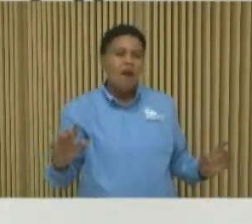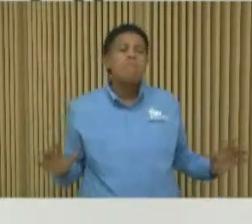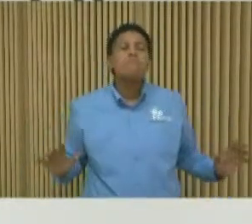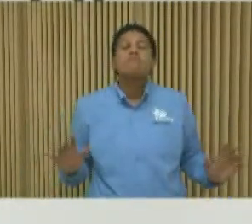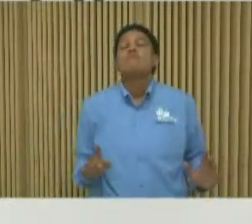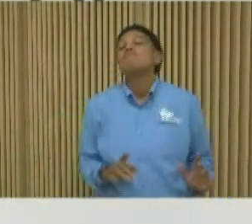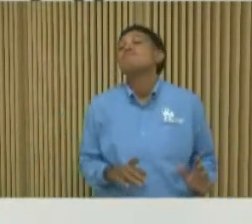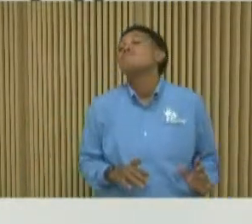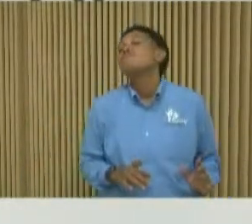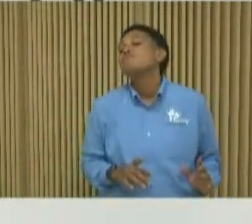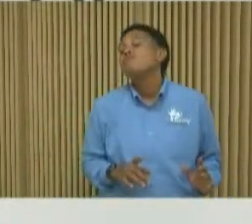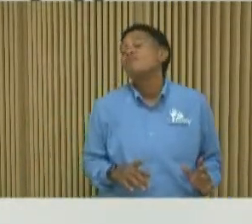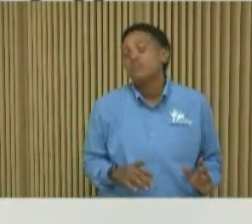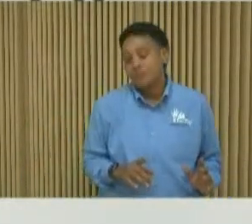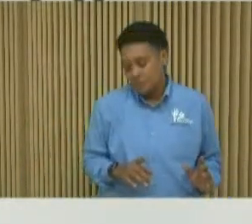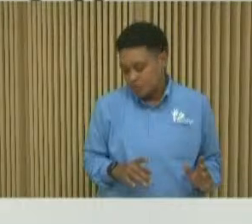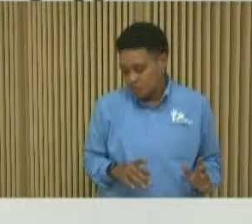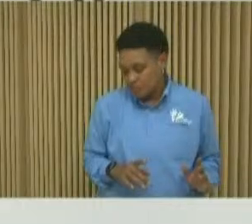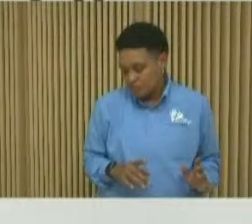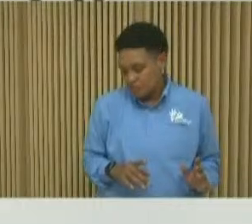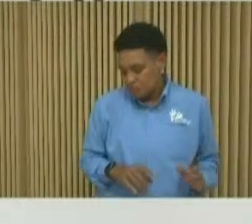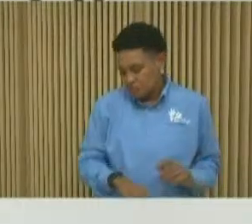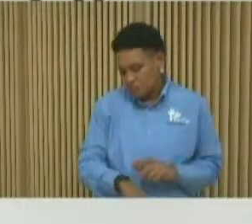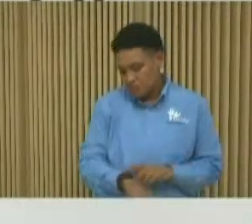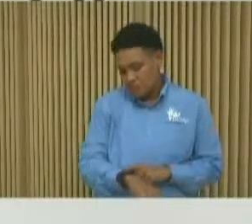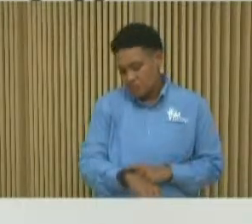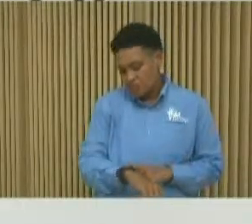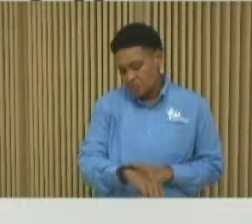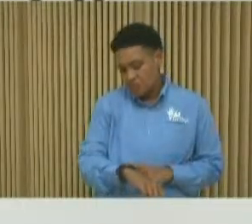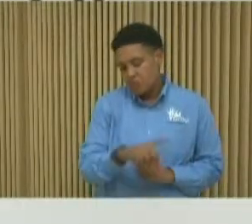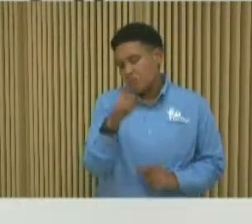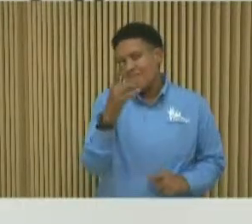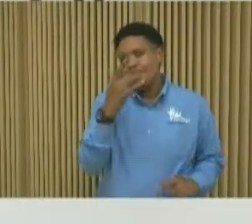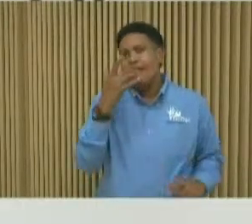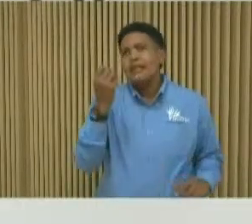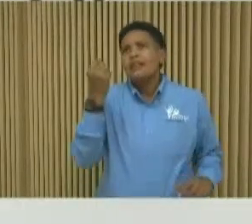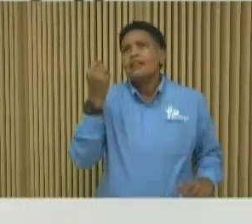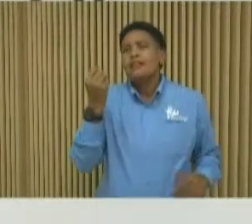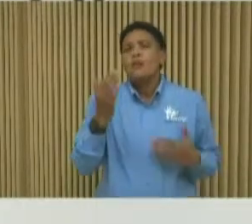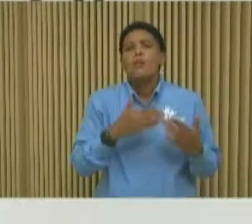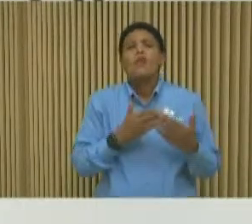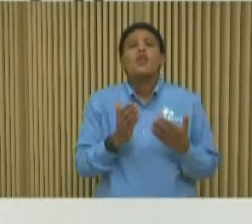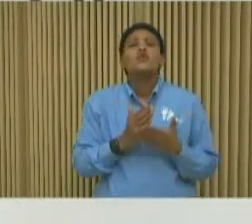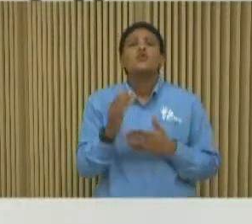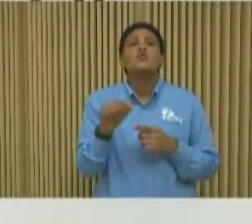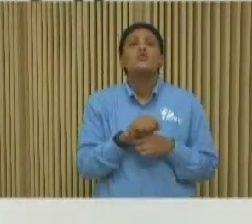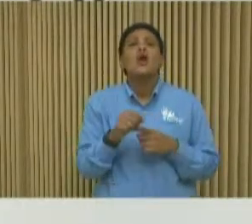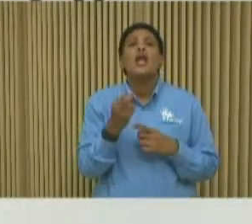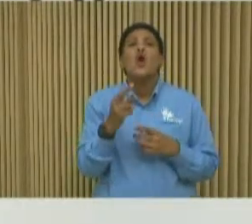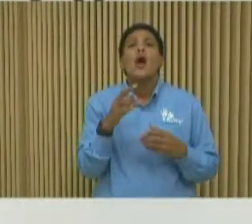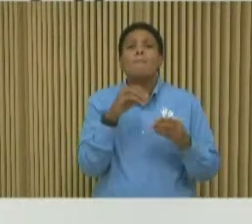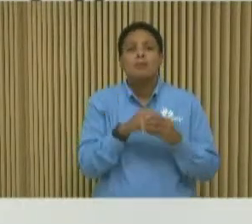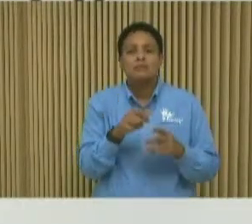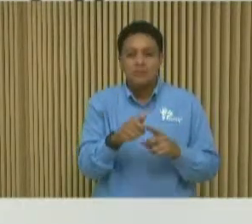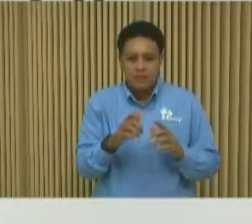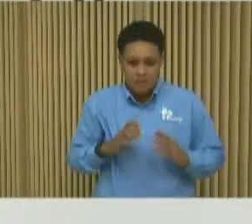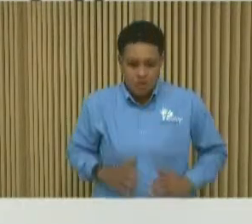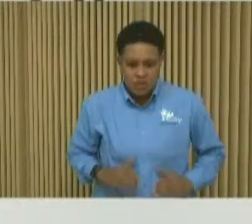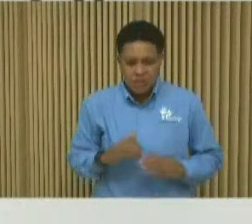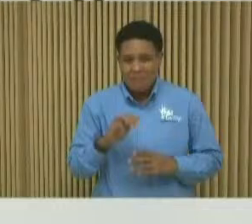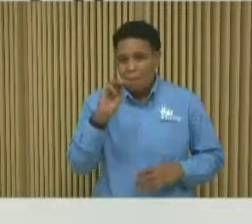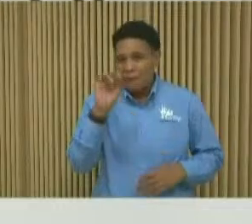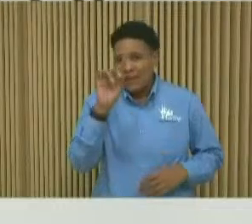once you have tasted, whether through training or participating as a client at